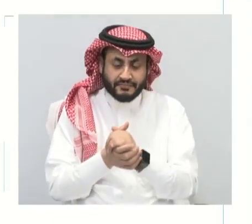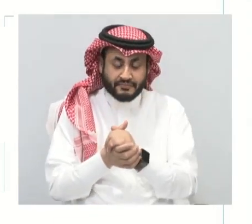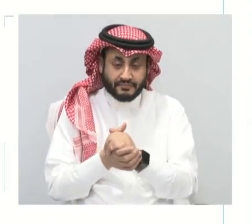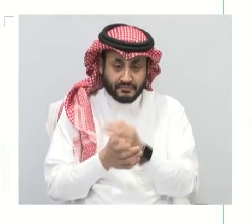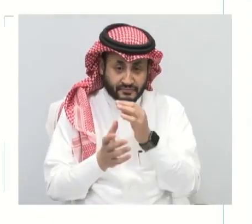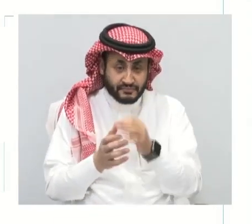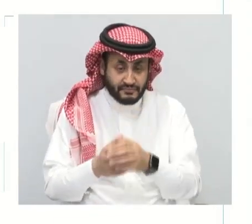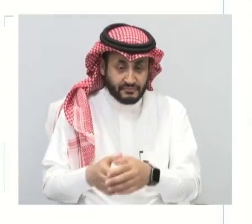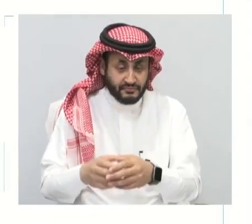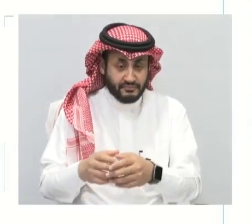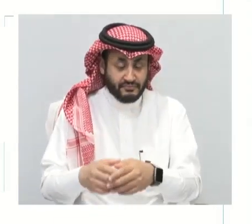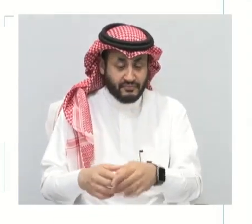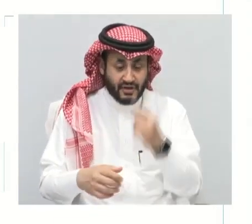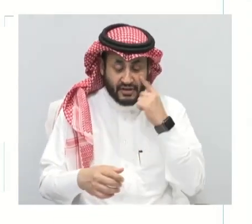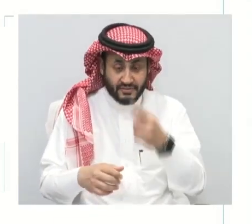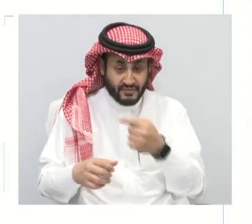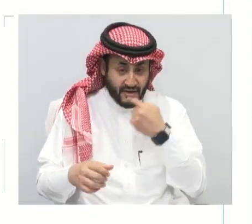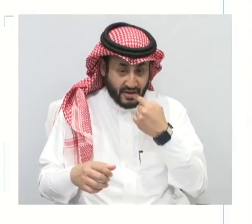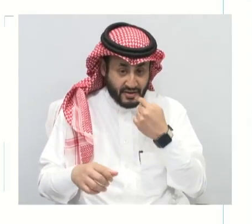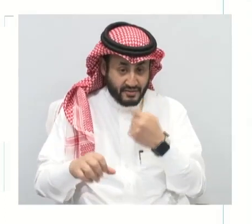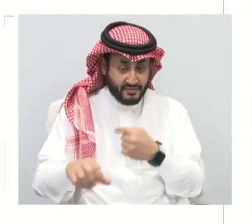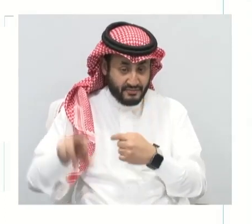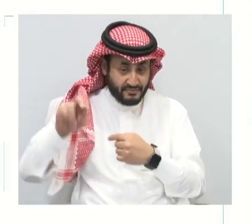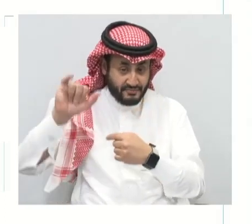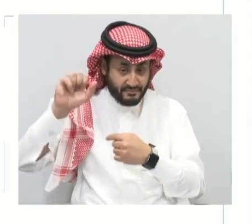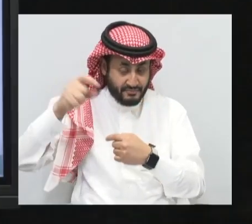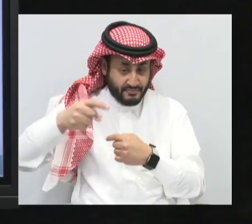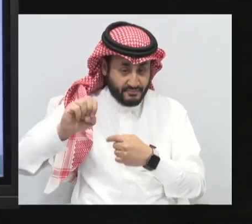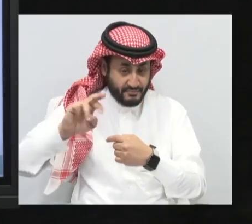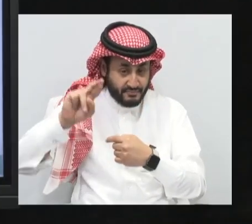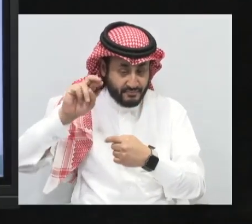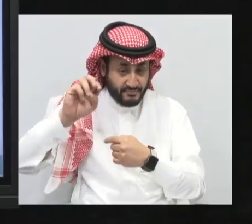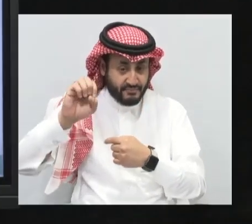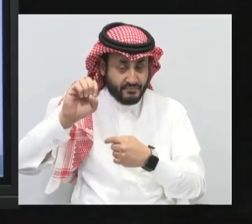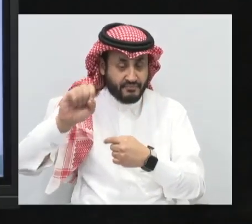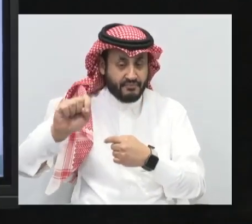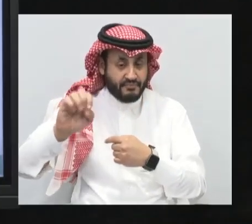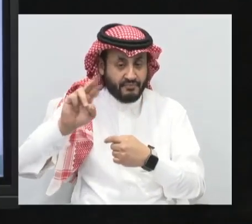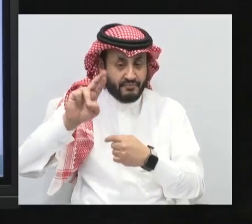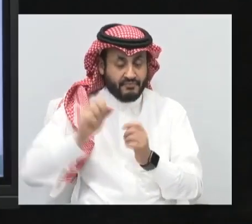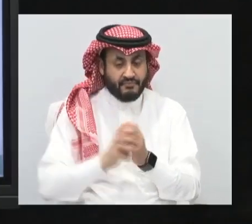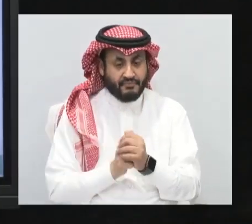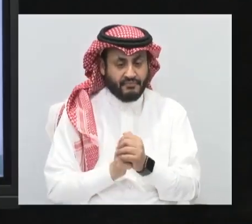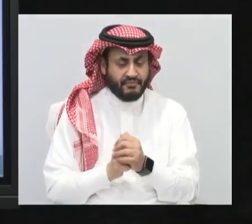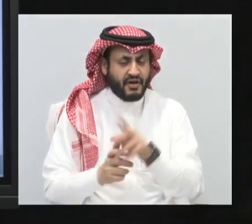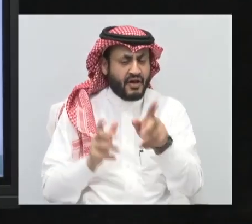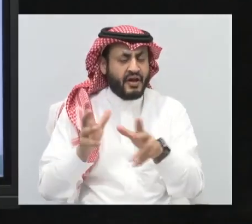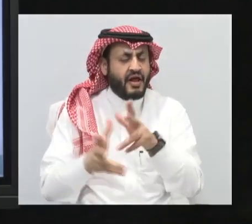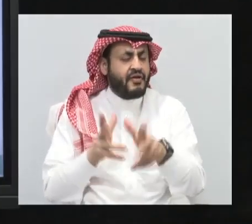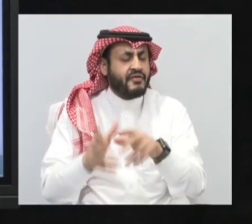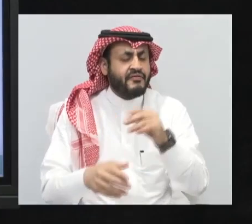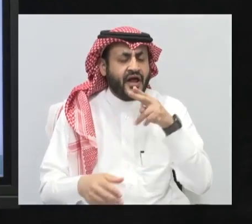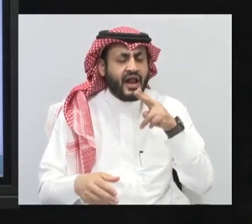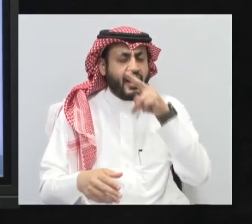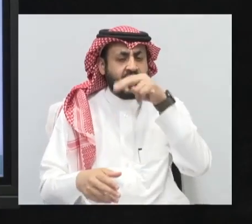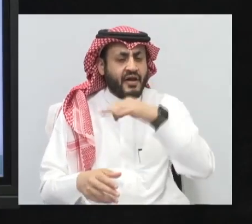From something called the register. What's the register? The register is the expressions used and the tone used in